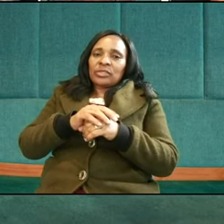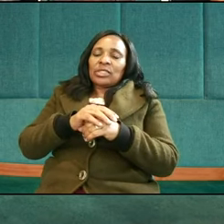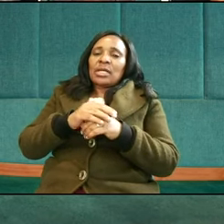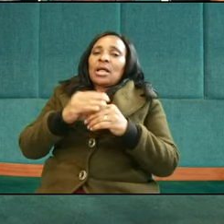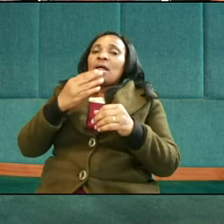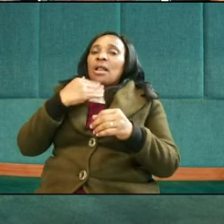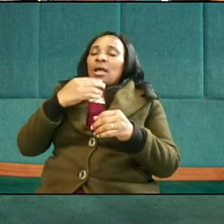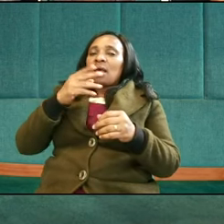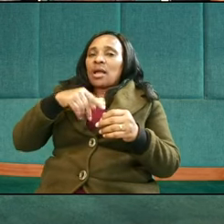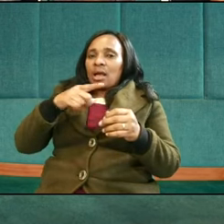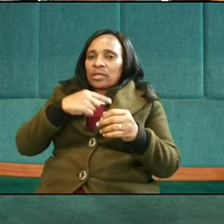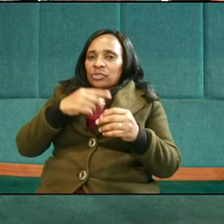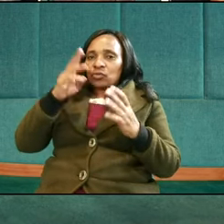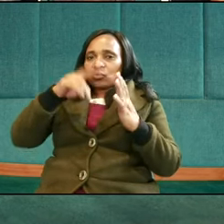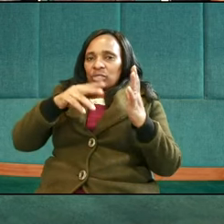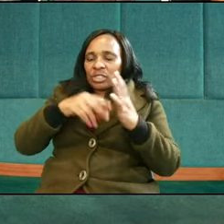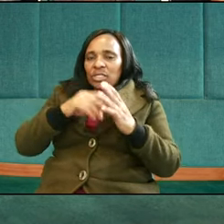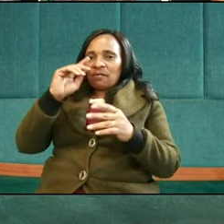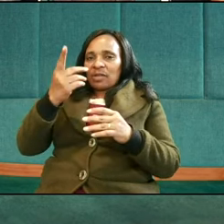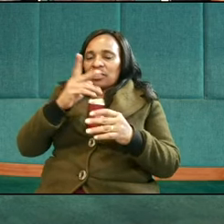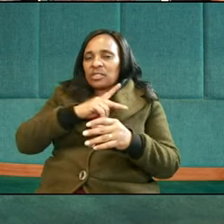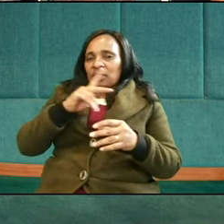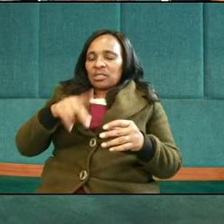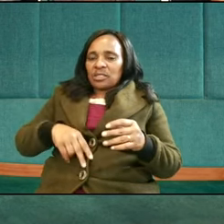I'd like us to read 1 Kings